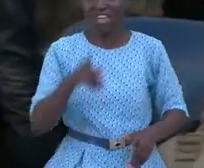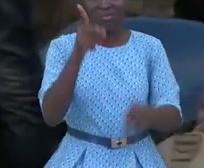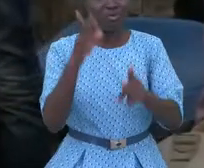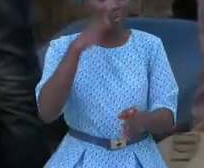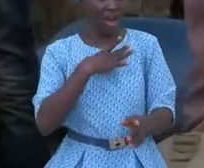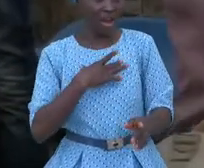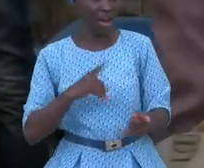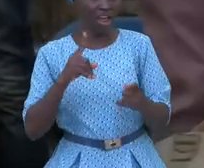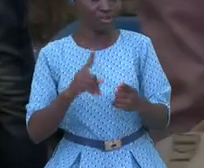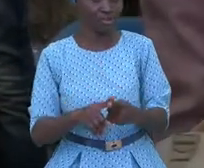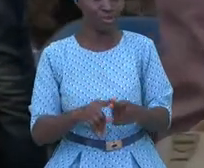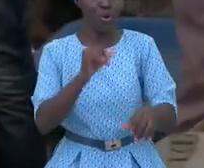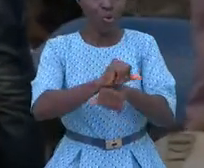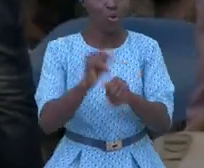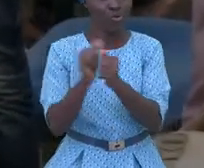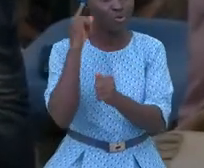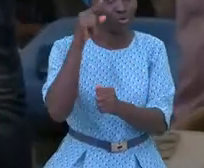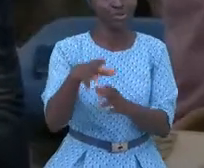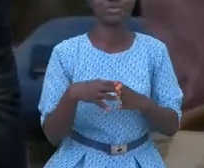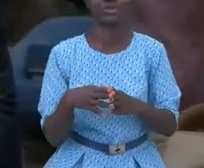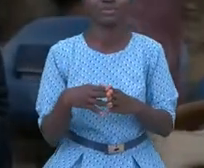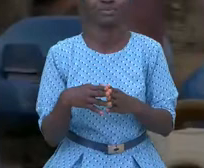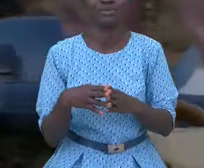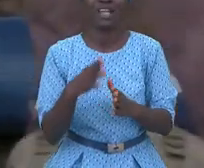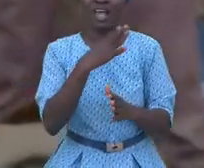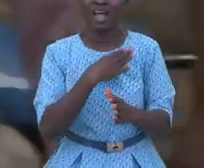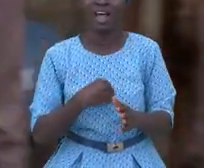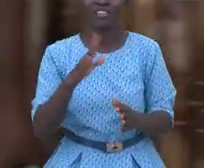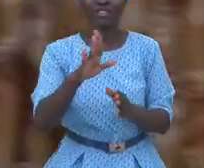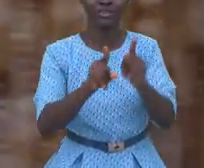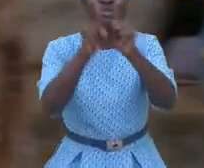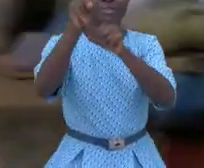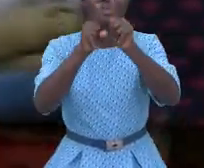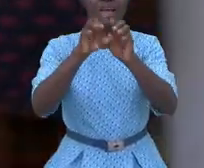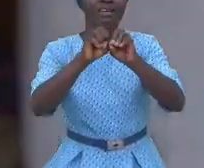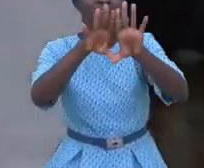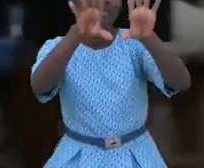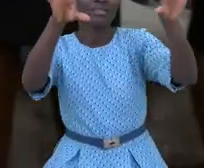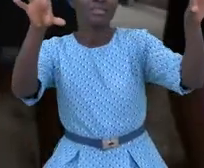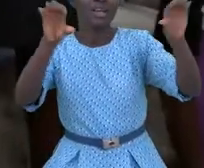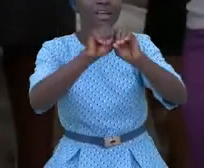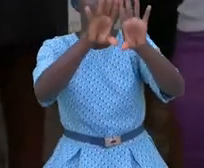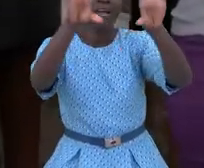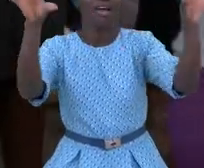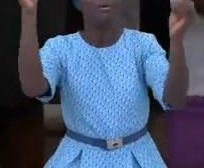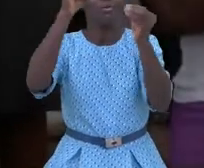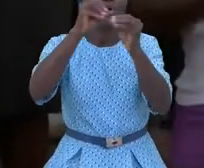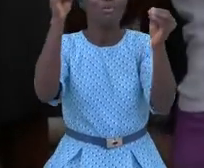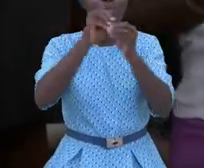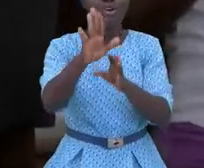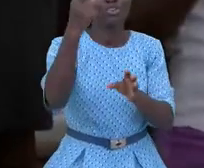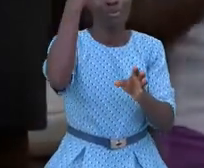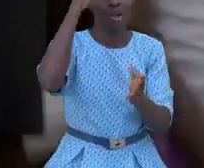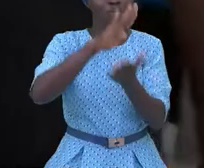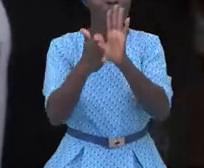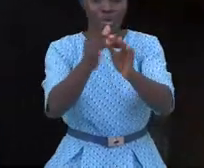do without her. And your star will shine brighter and brighter. Your mind will be stronger